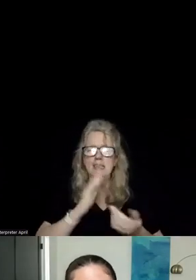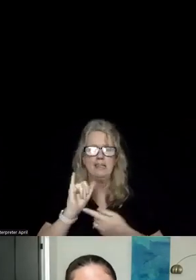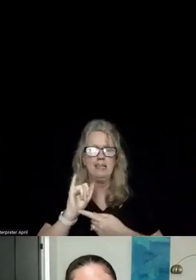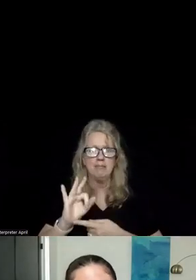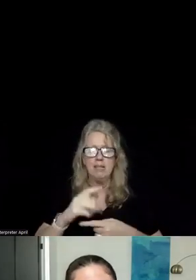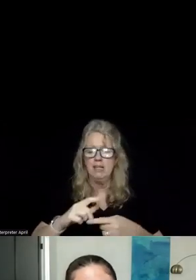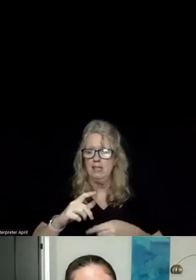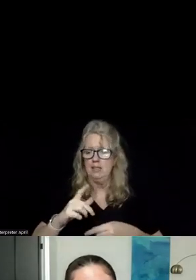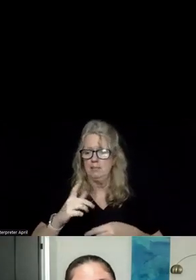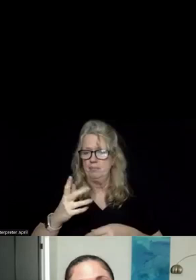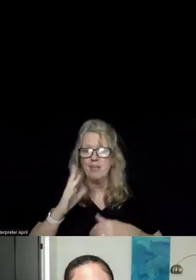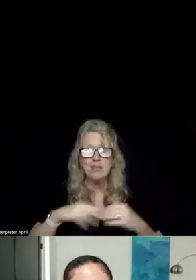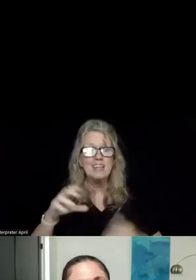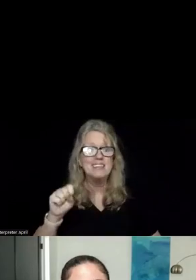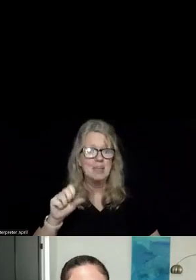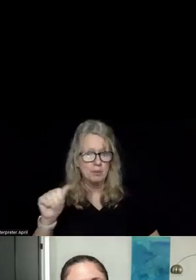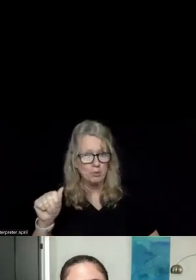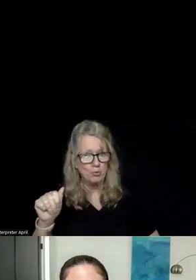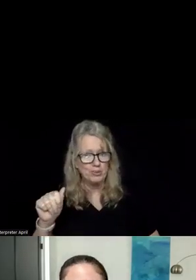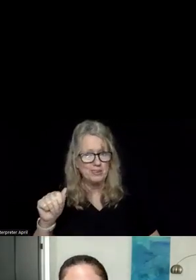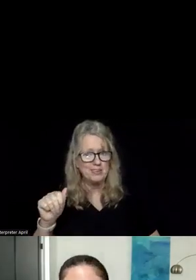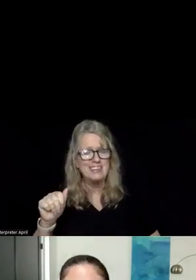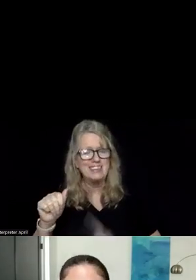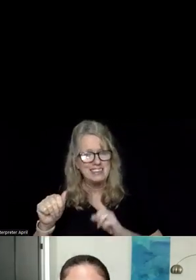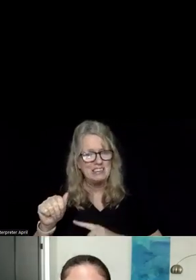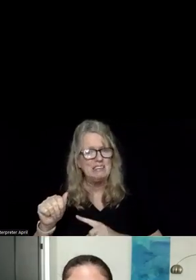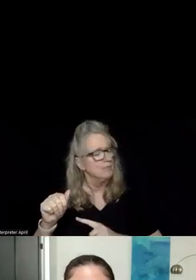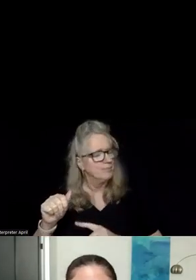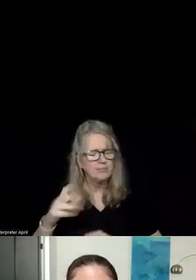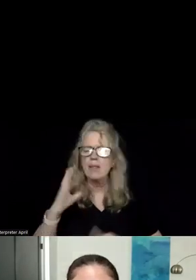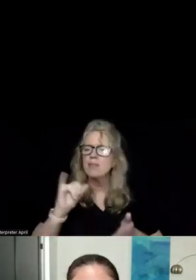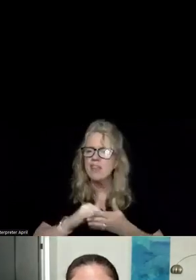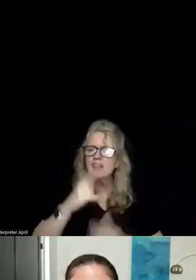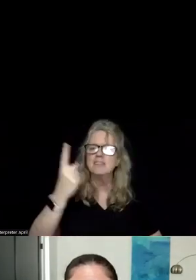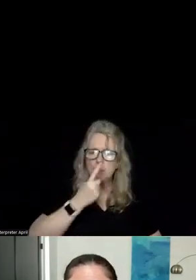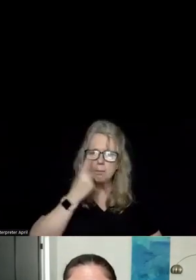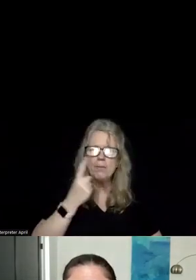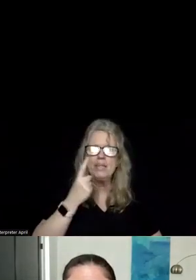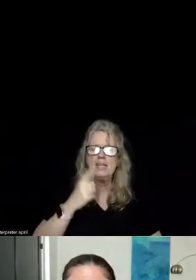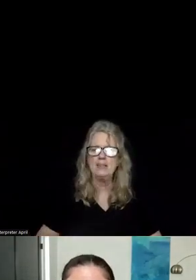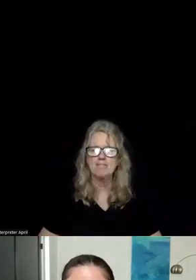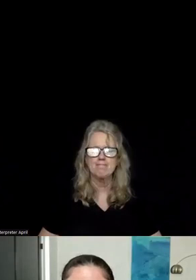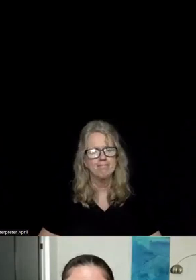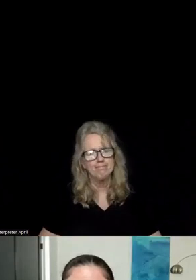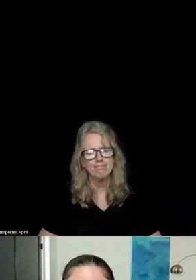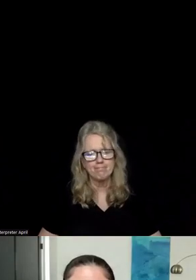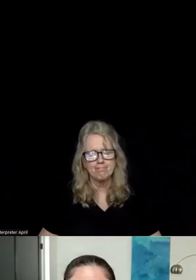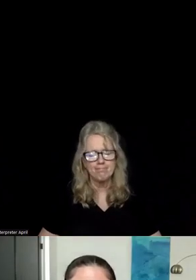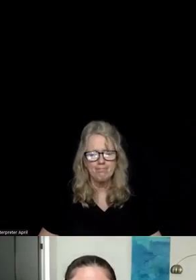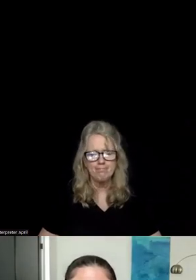than if they have substance abuse. That's just something that we need